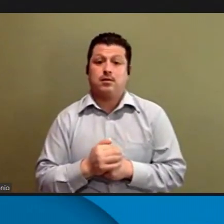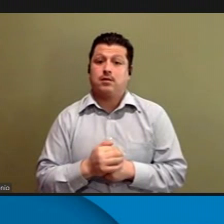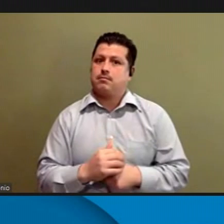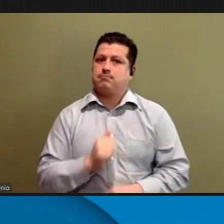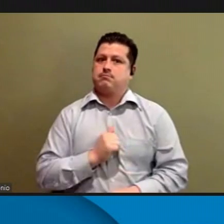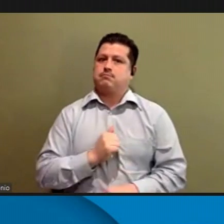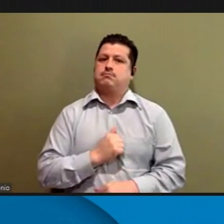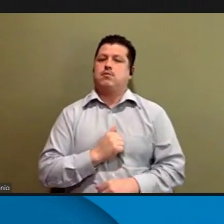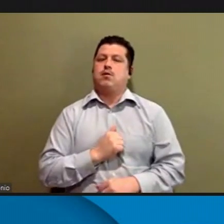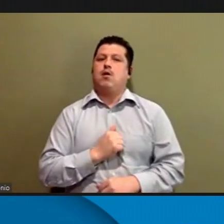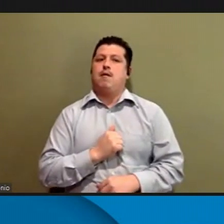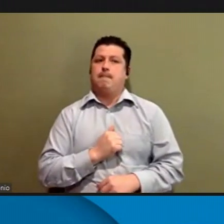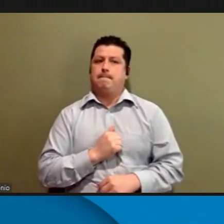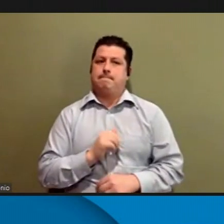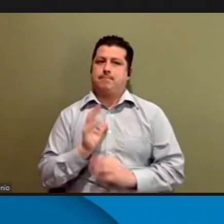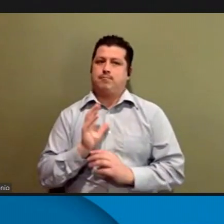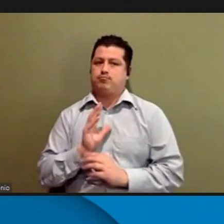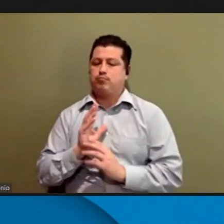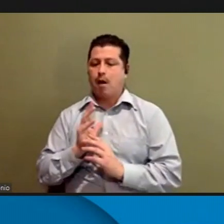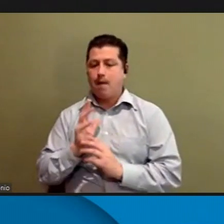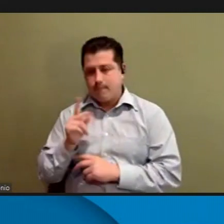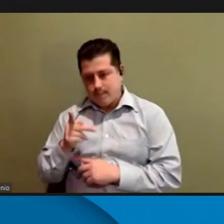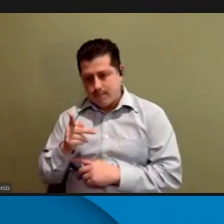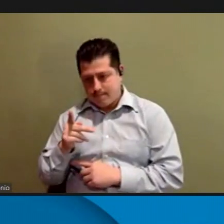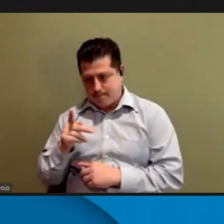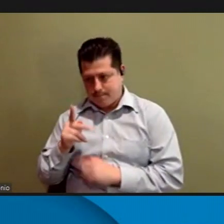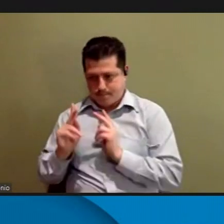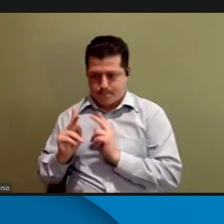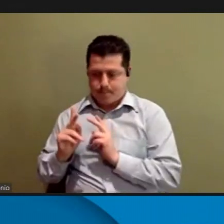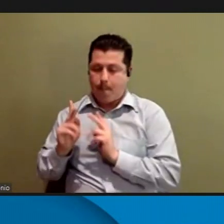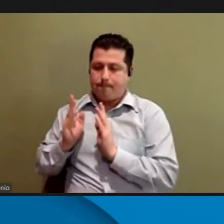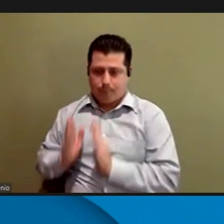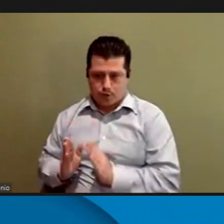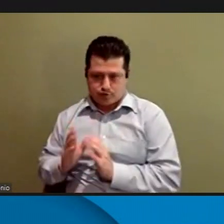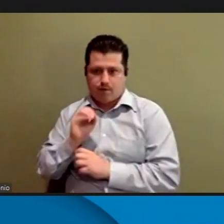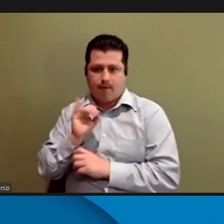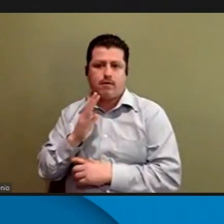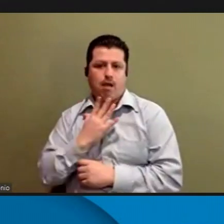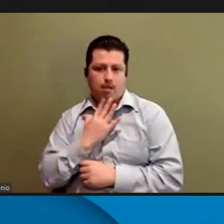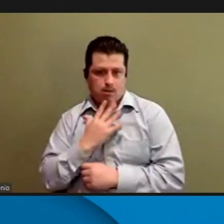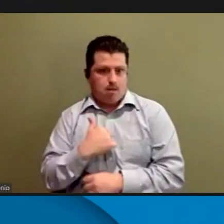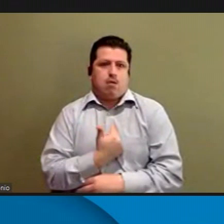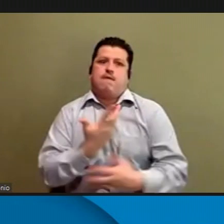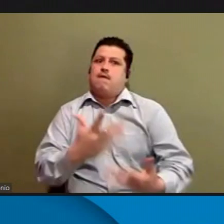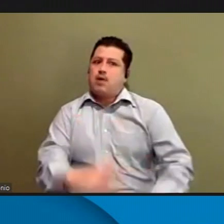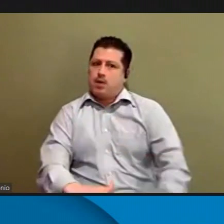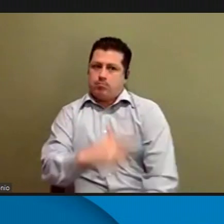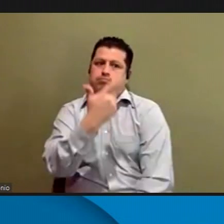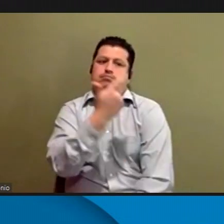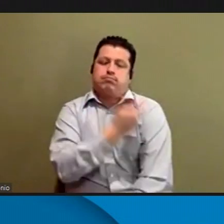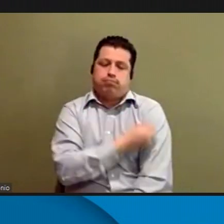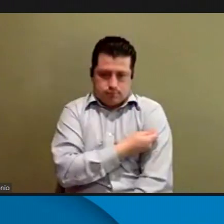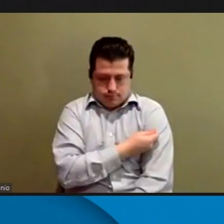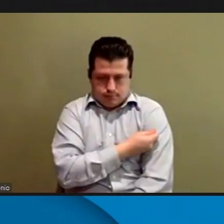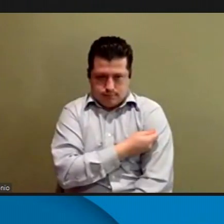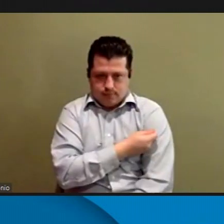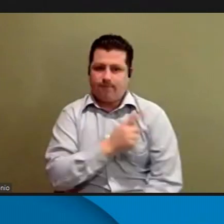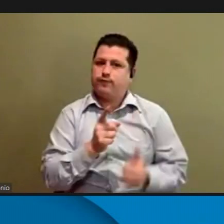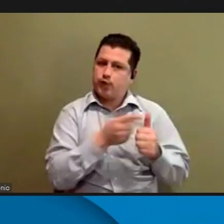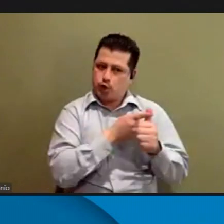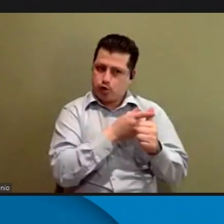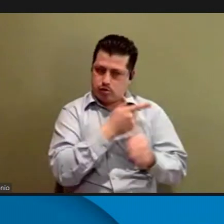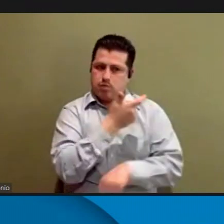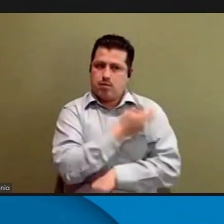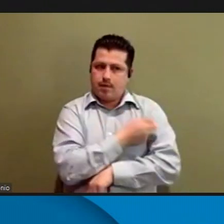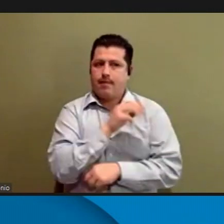giving the presentation that's being backed by it. I have received my first portion of the vaccination, which was the